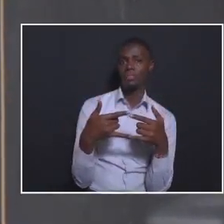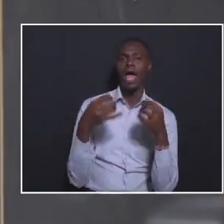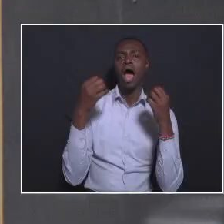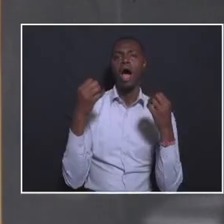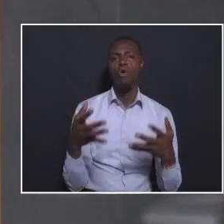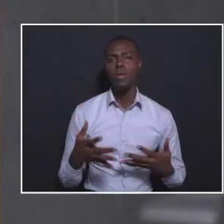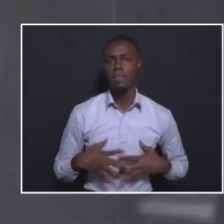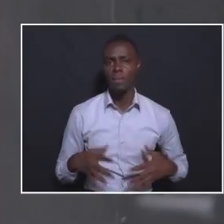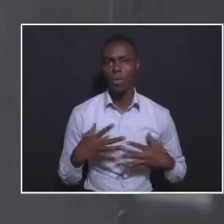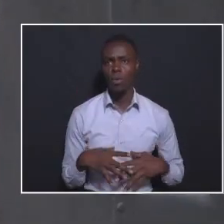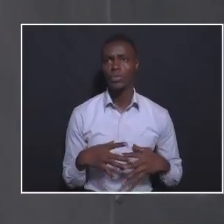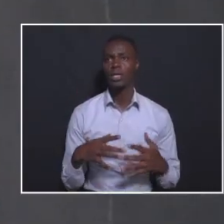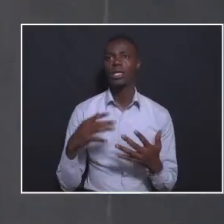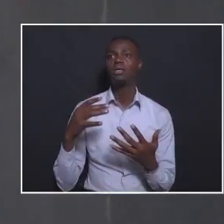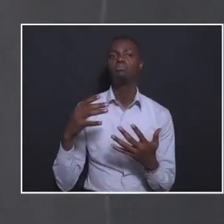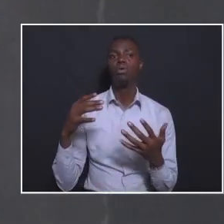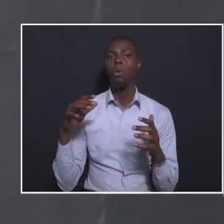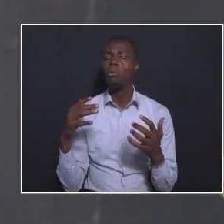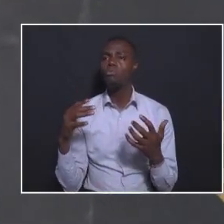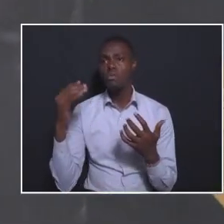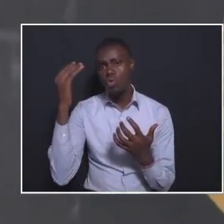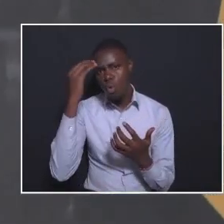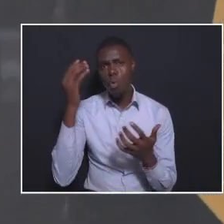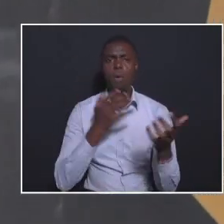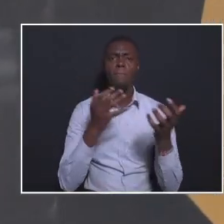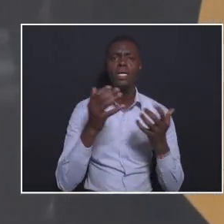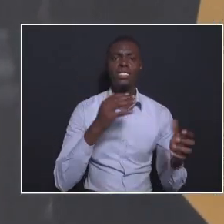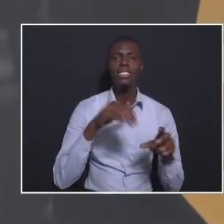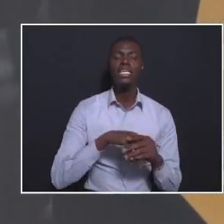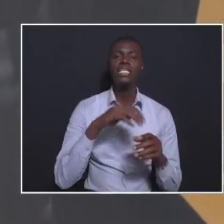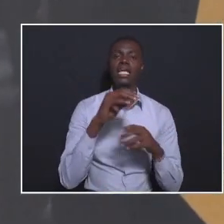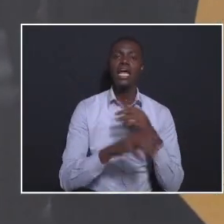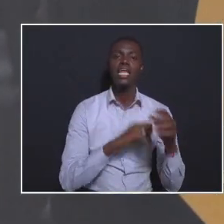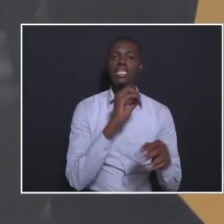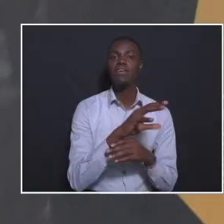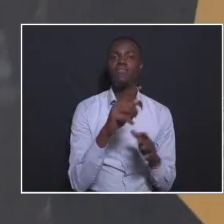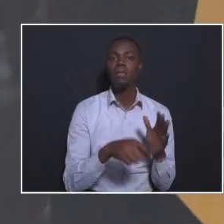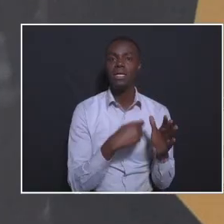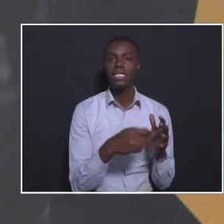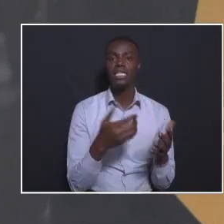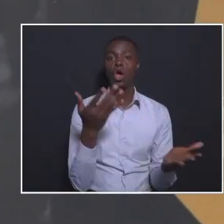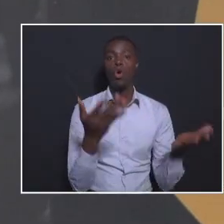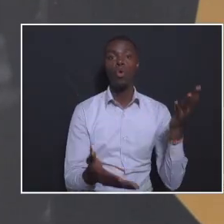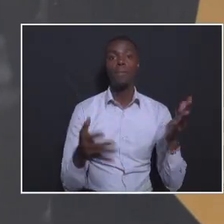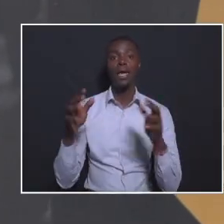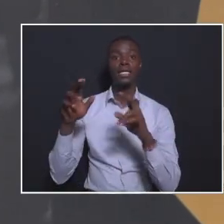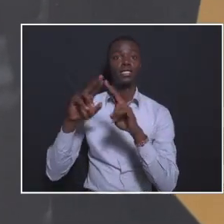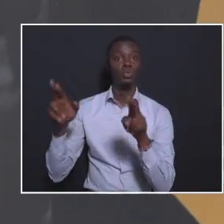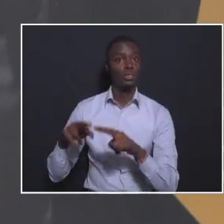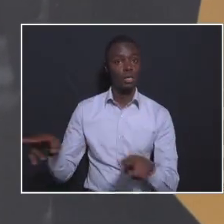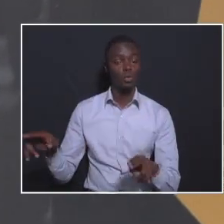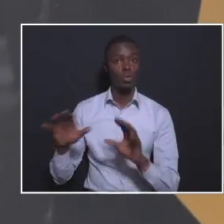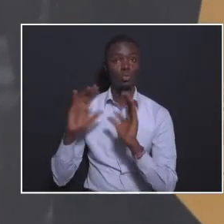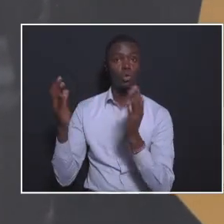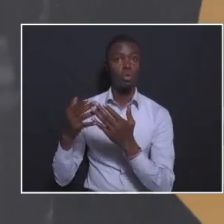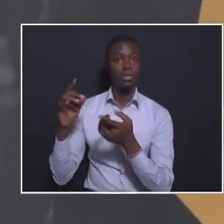many people know business in the film industry compared to the global standard? It's less than, out